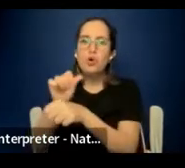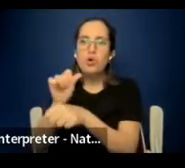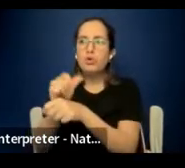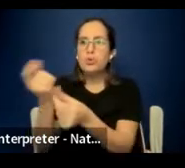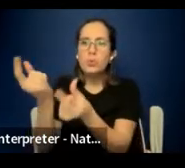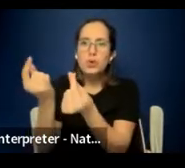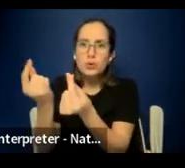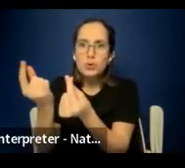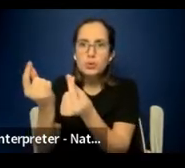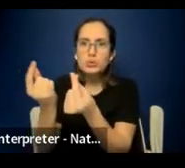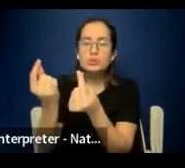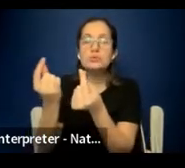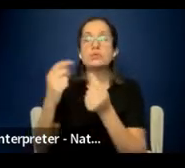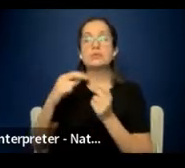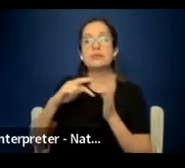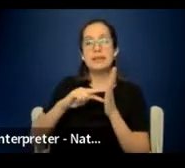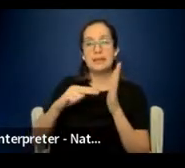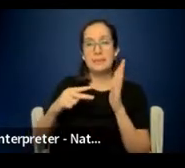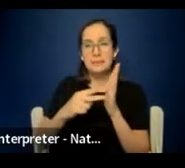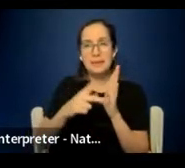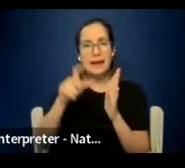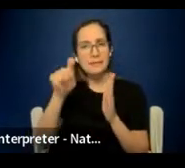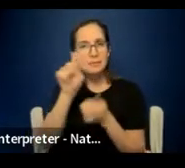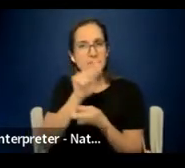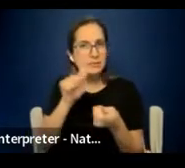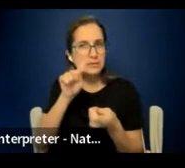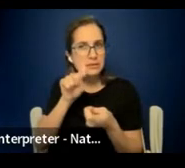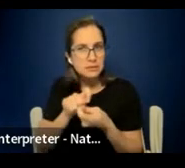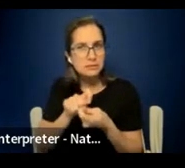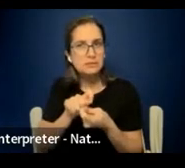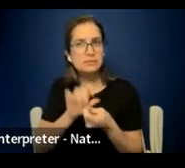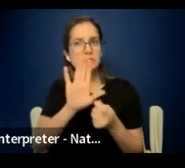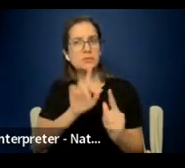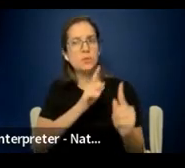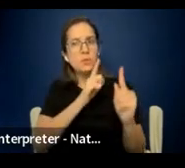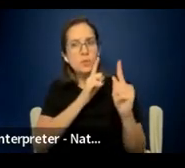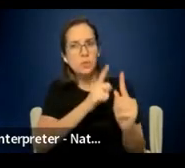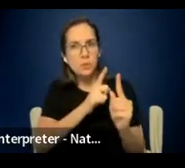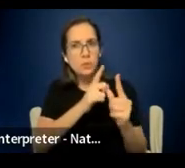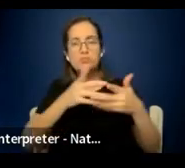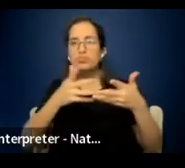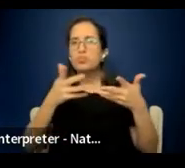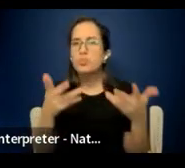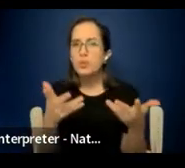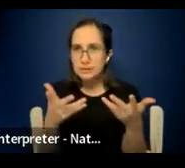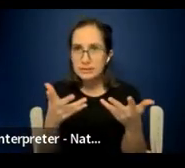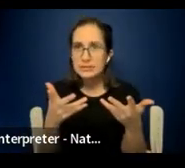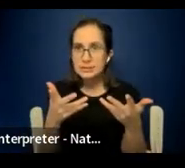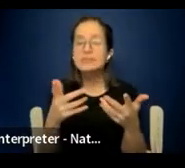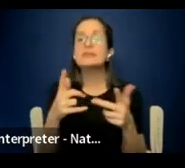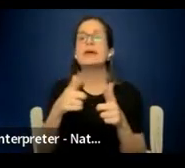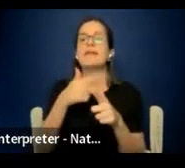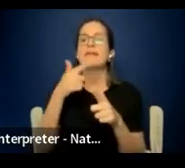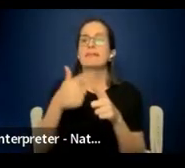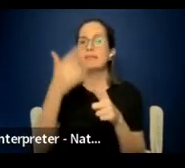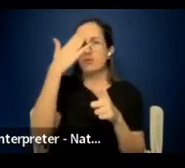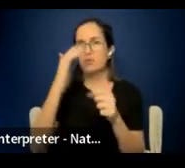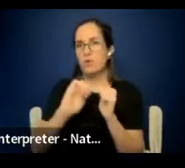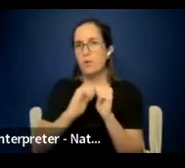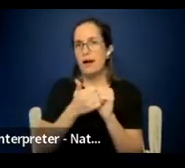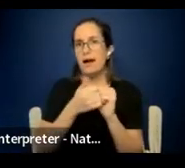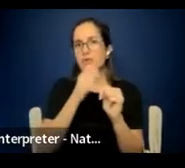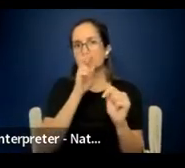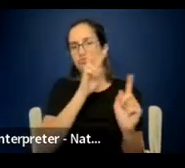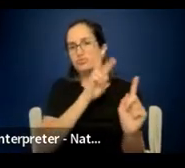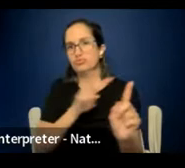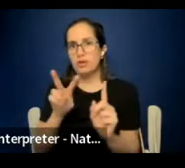about what you're really aiming for to get out of this opportunity and how you'll be able to track that, because you want to know if it's